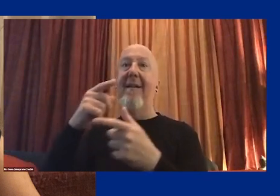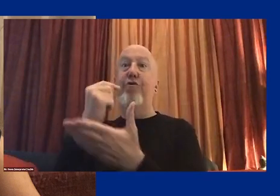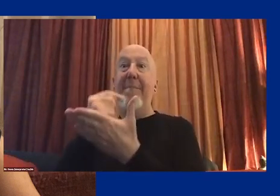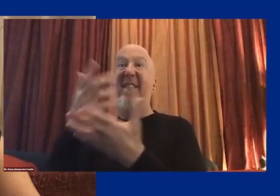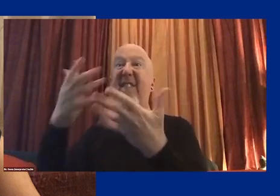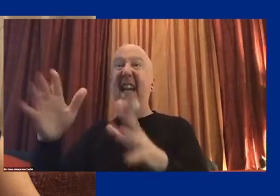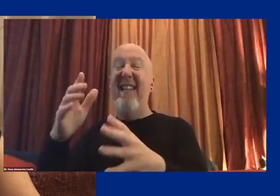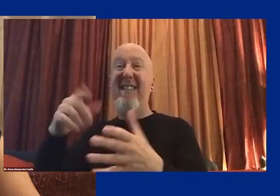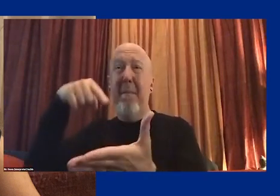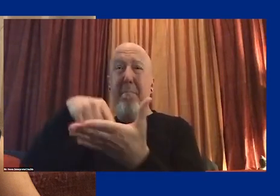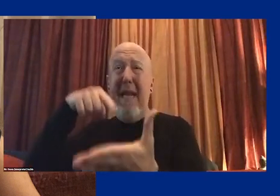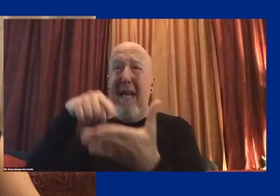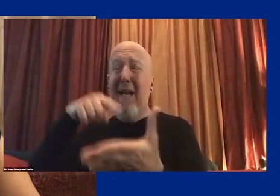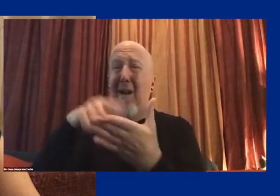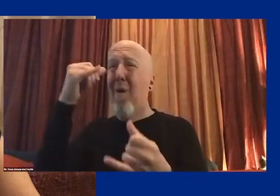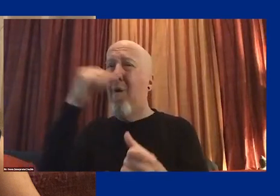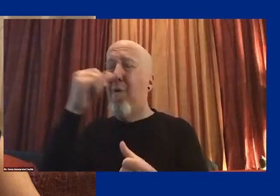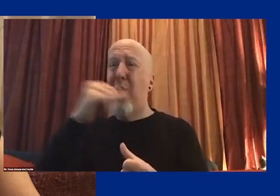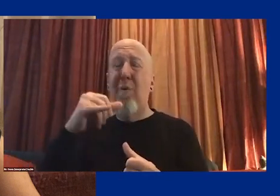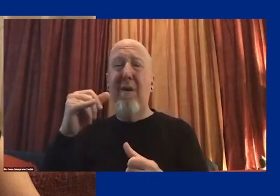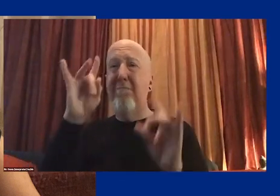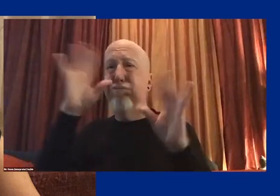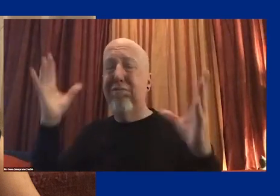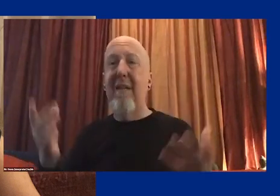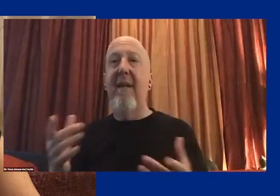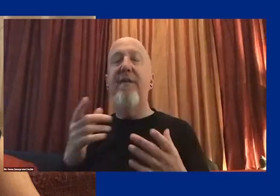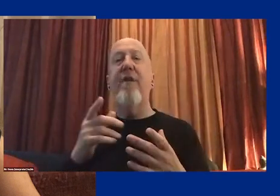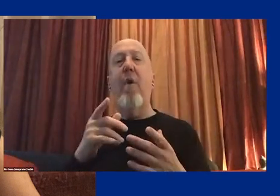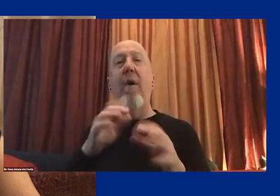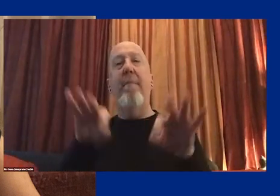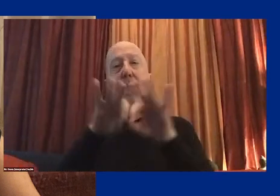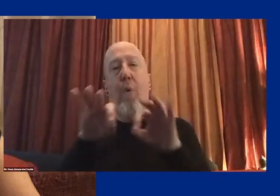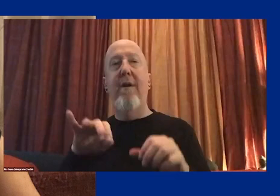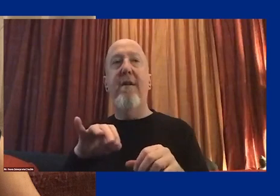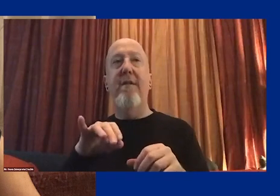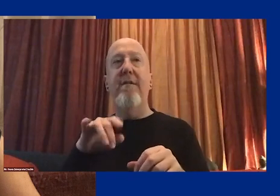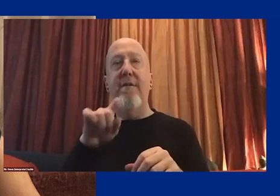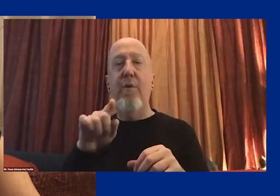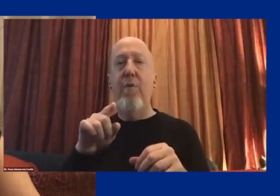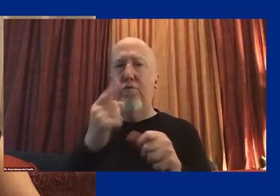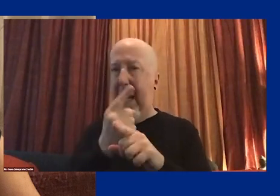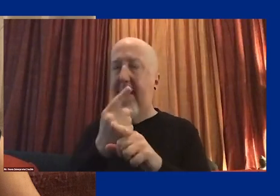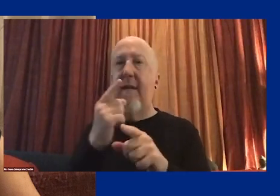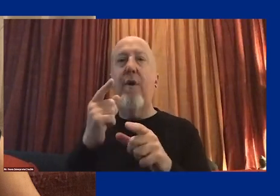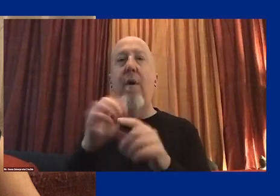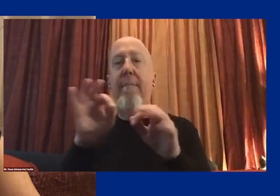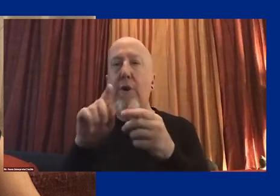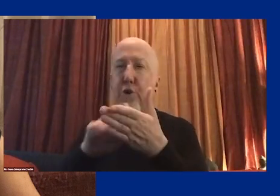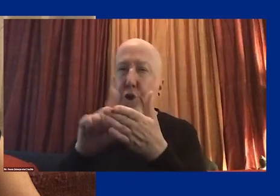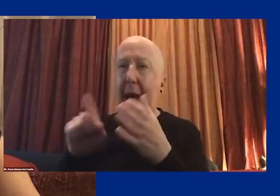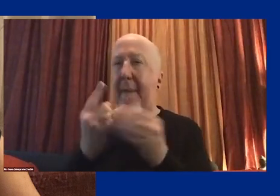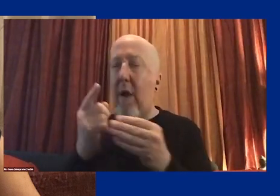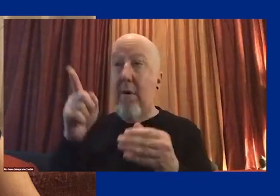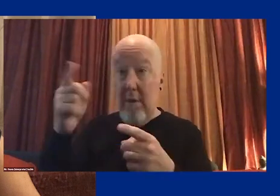many things to consider, one of which is the existence of laws prohibiting weight discrimination, but that's just one of